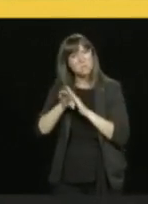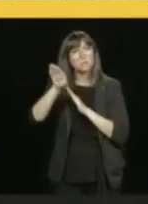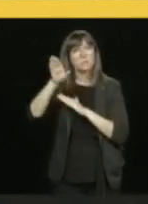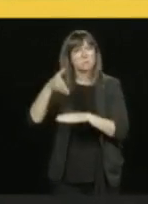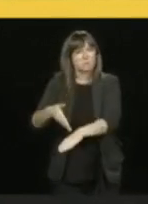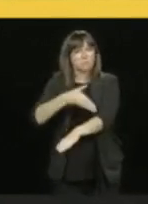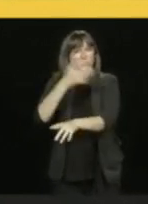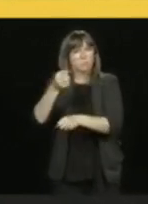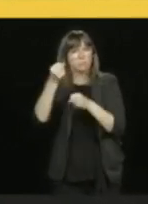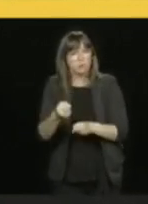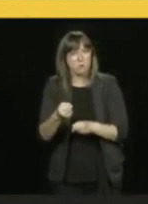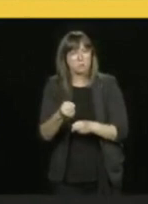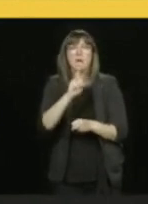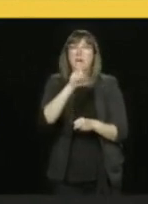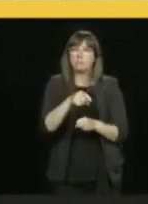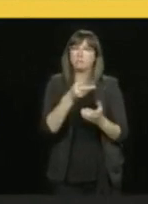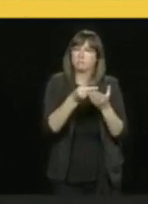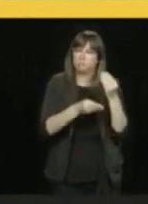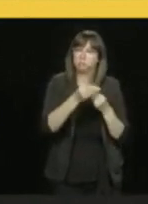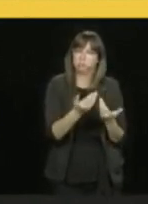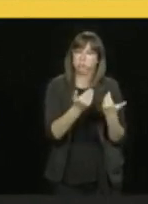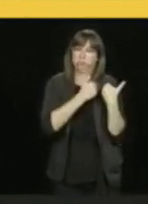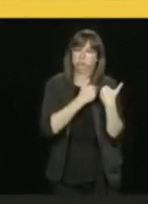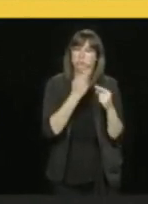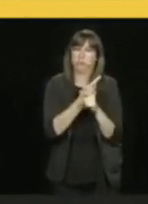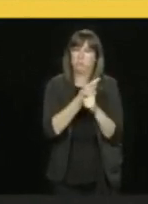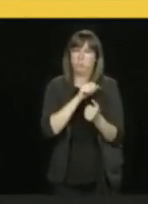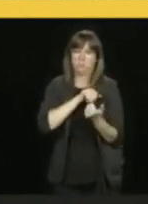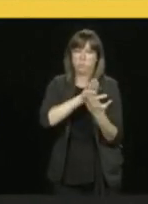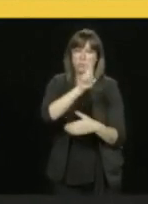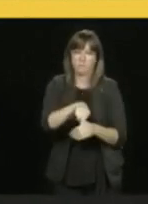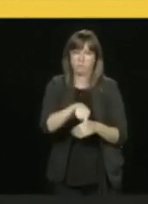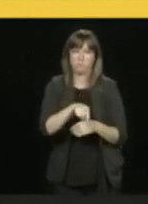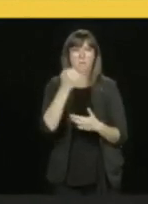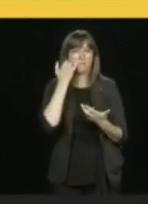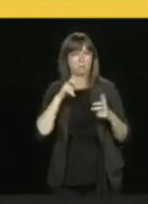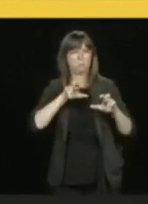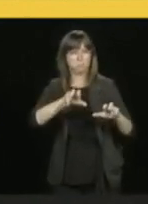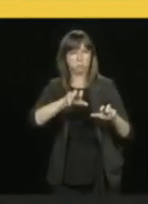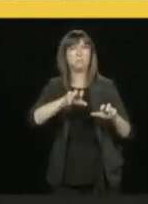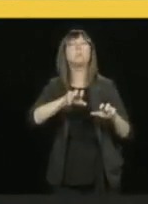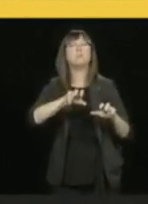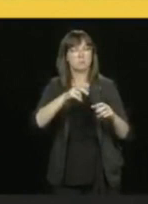in a fiscally and sustainable way. Investing for our recovery must be done responsibly.